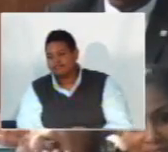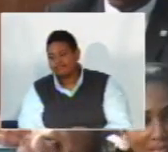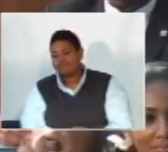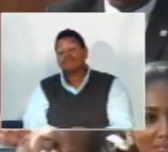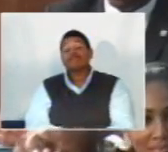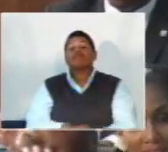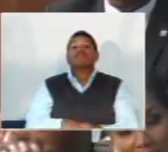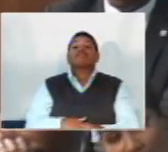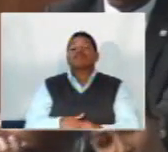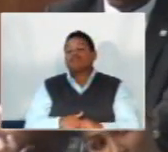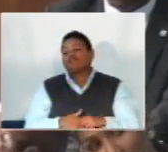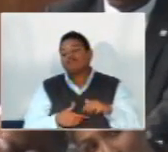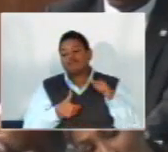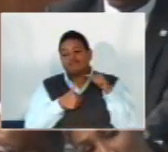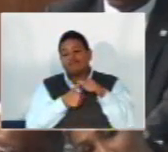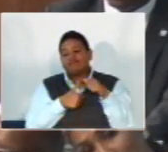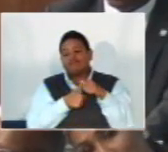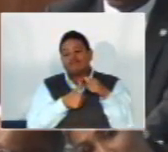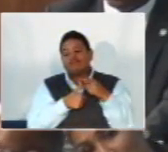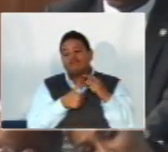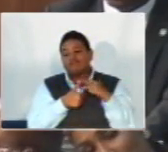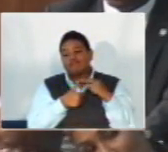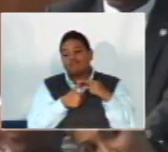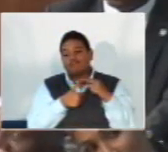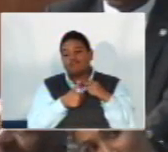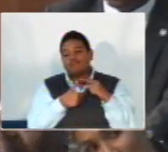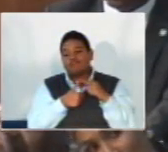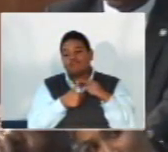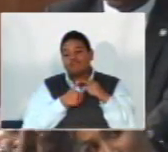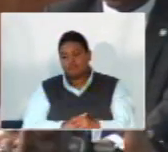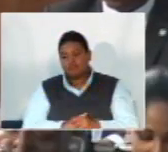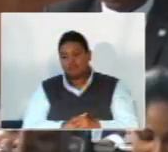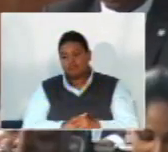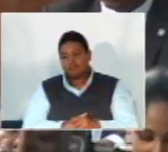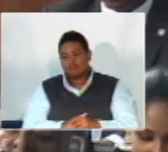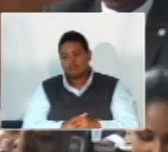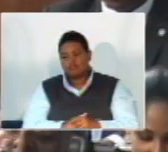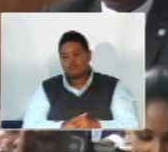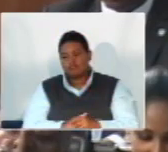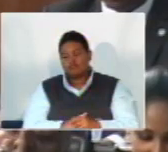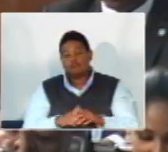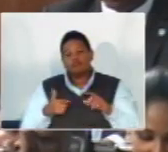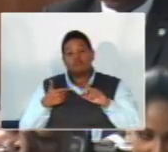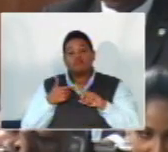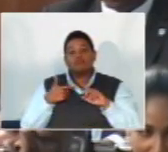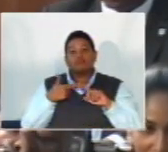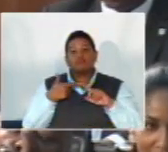are the cultural and creative economy, 2,